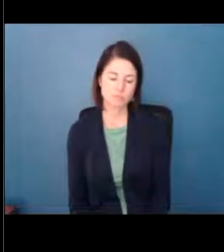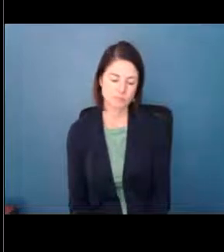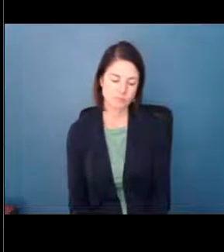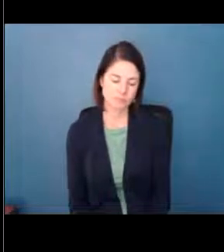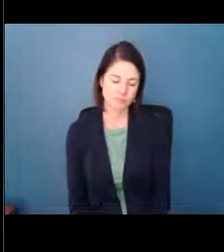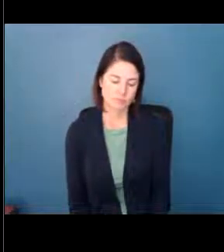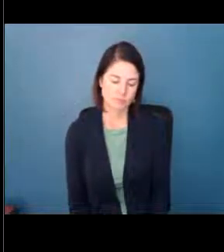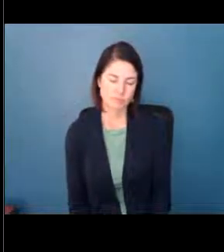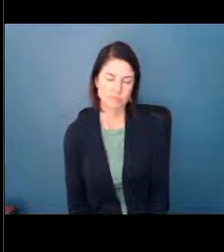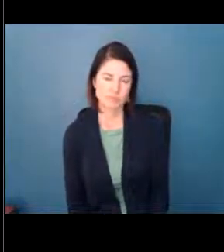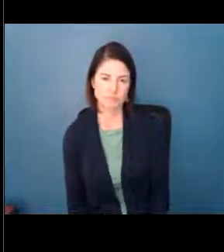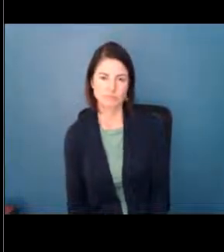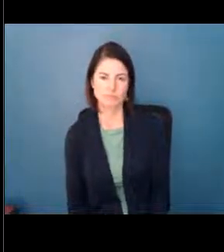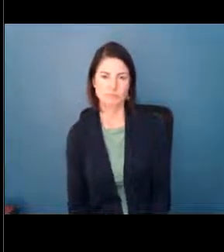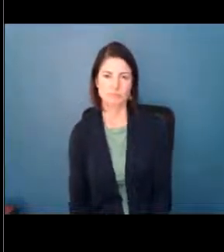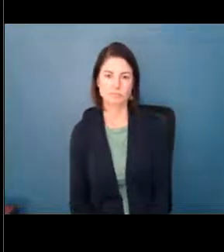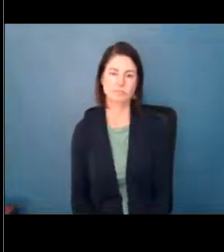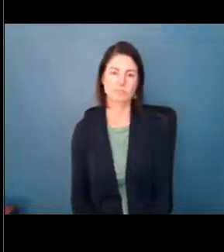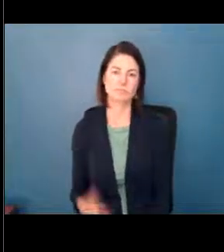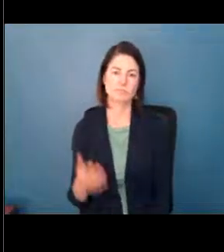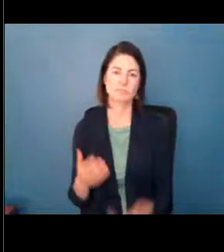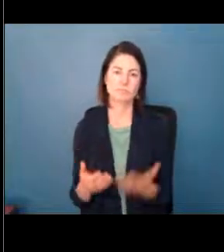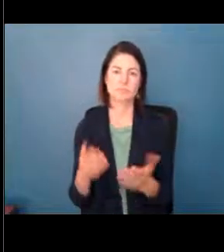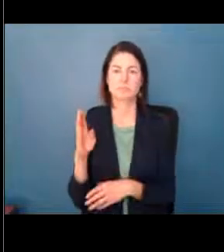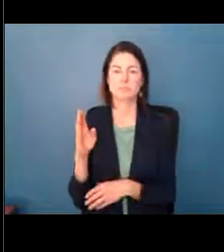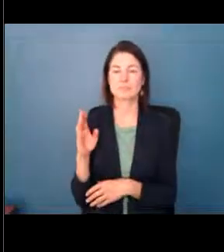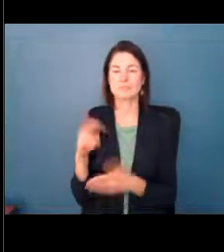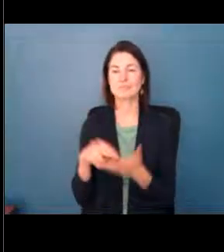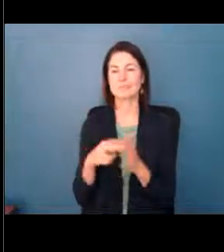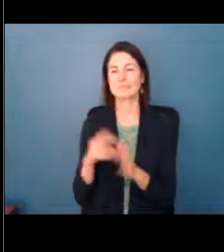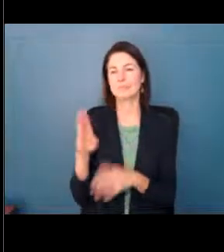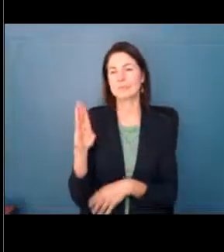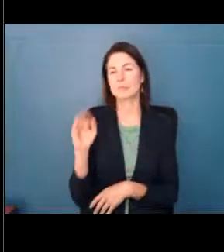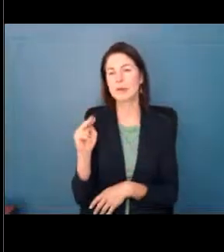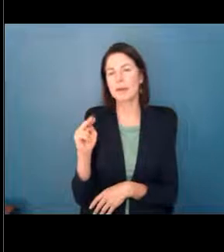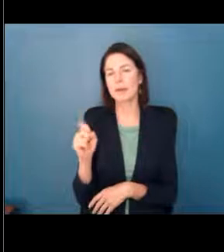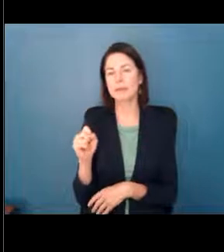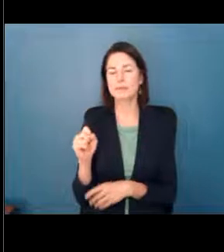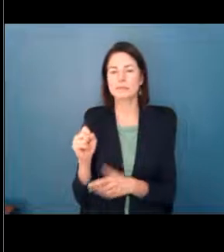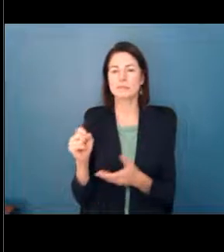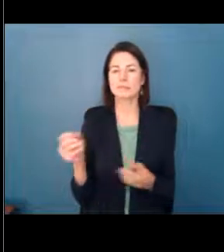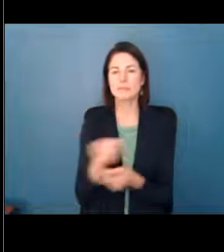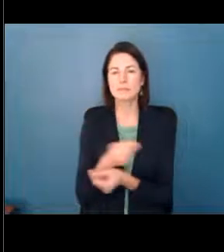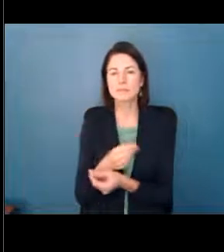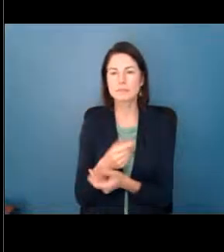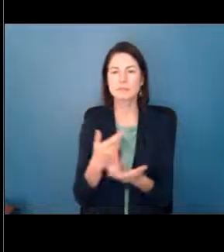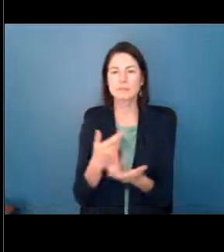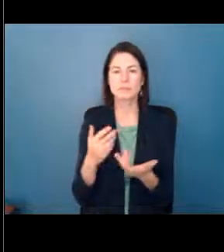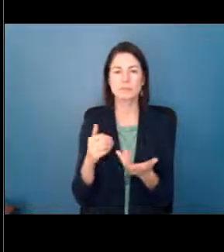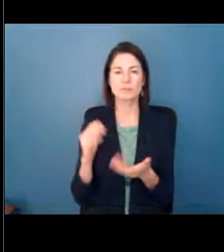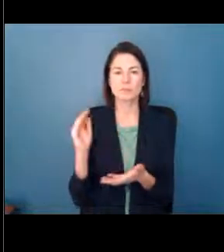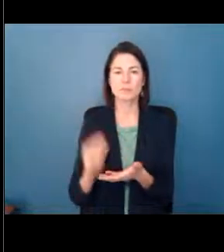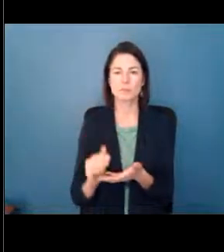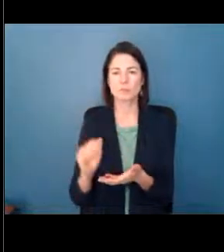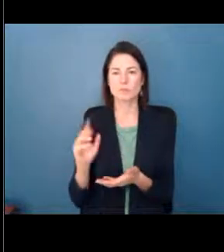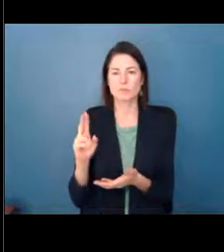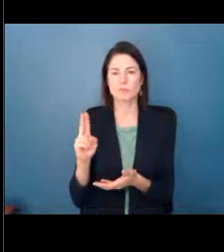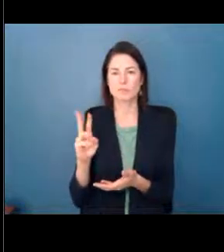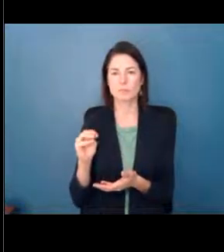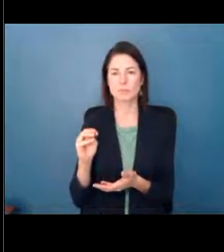apparatuses, whether those are exchanges or banks, to help facilitate easier VMT mitigation. Thank you. Just,